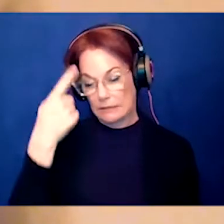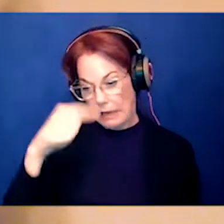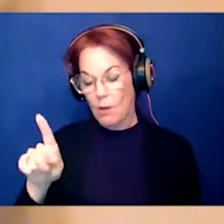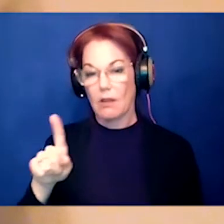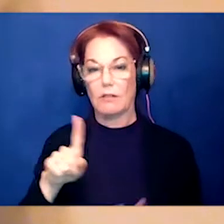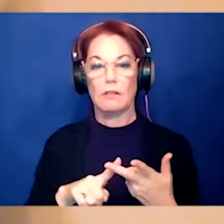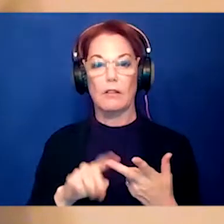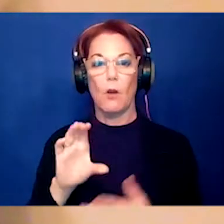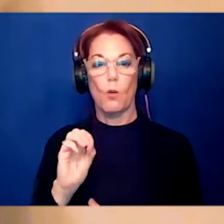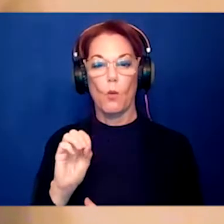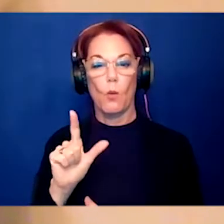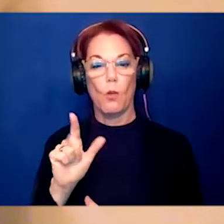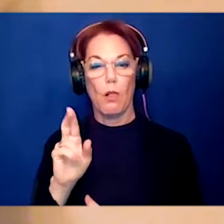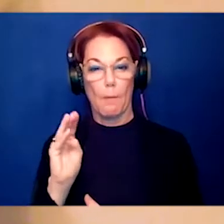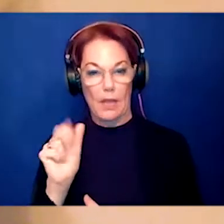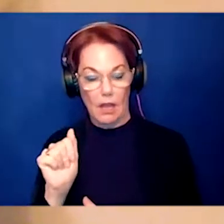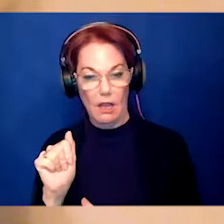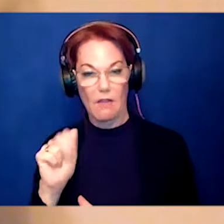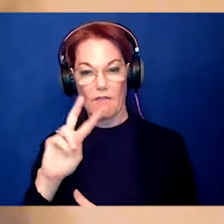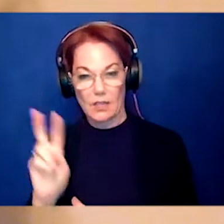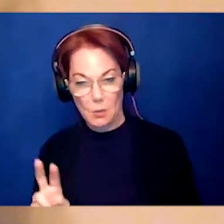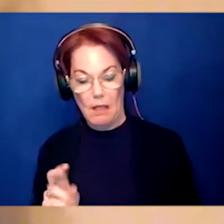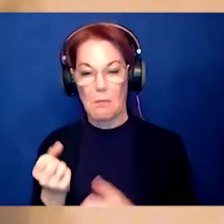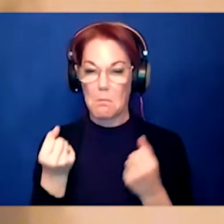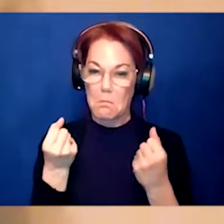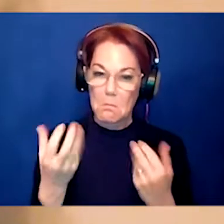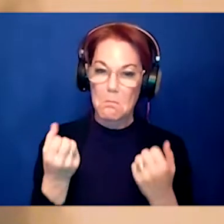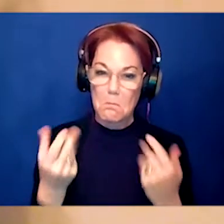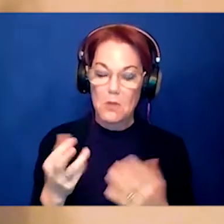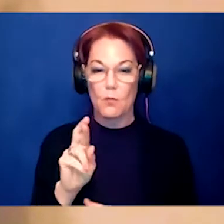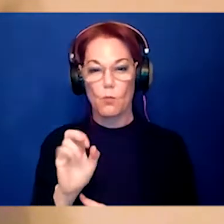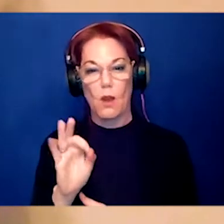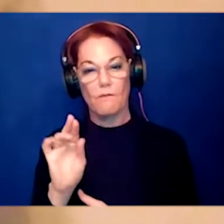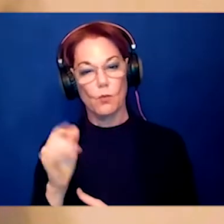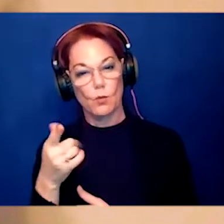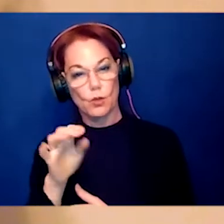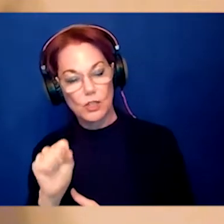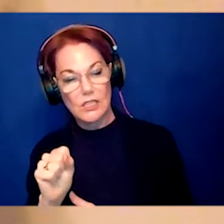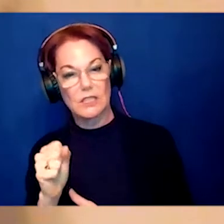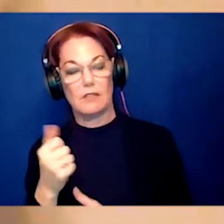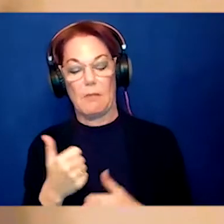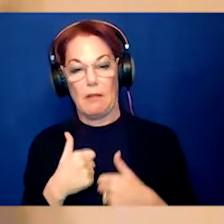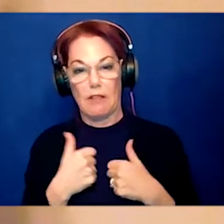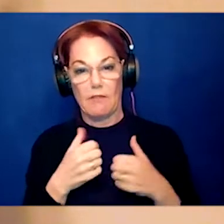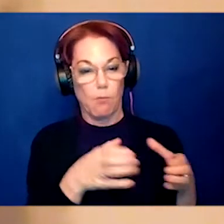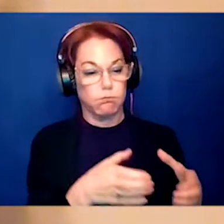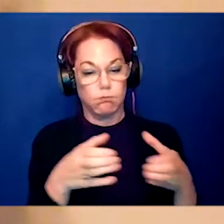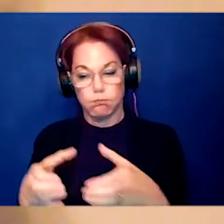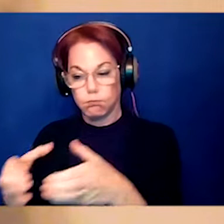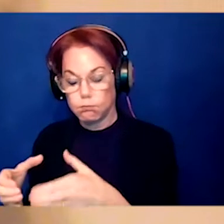Venezuela. Millions of Afghan refugees have been living in Pakistan for 4 decades, and millions more